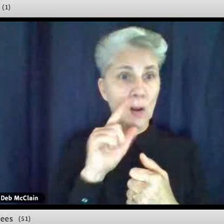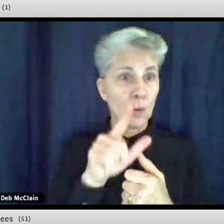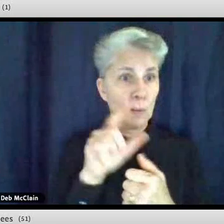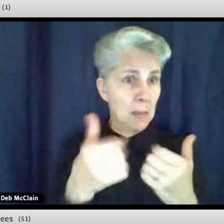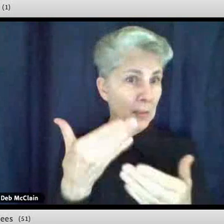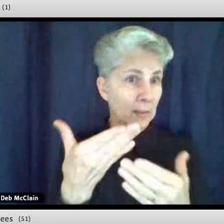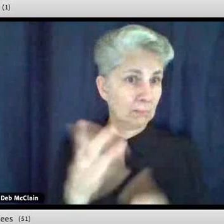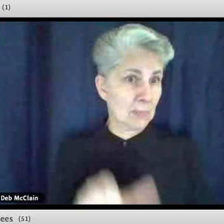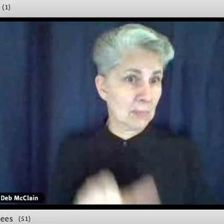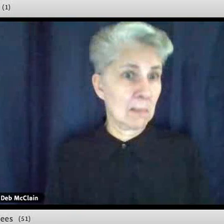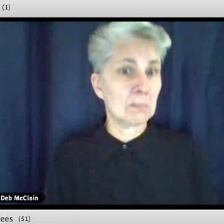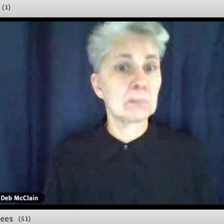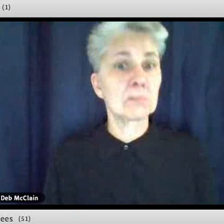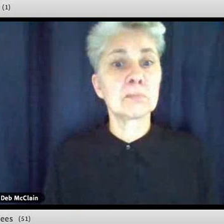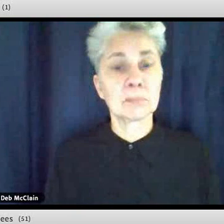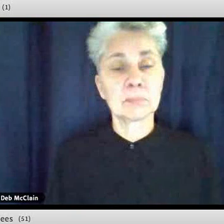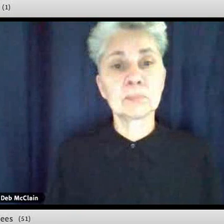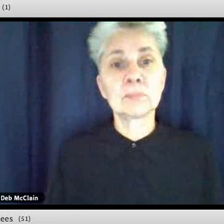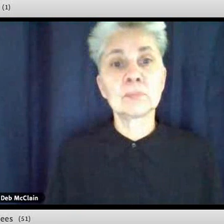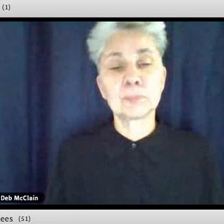your library possibly.